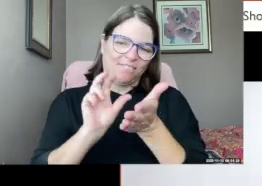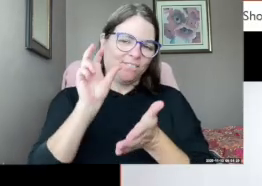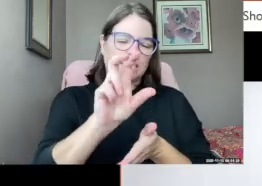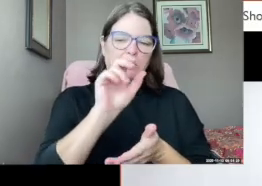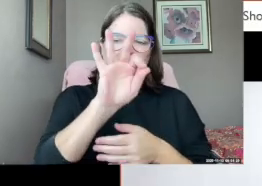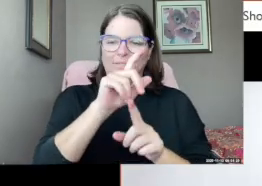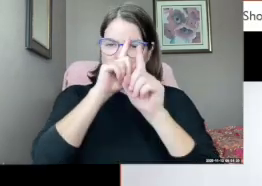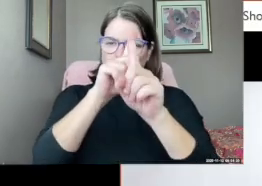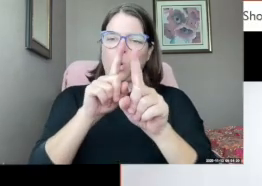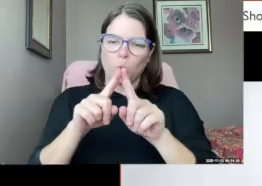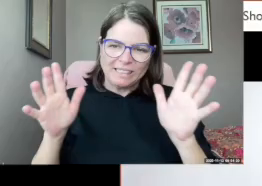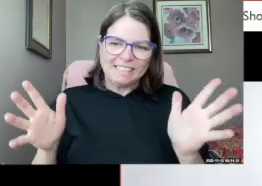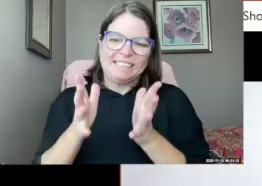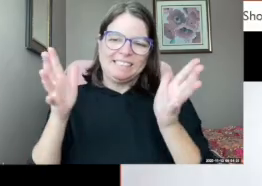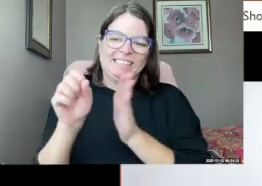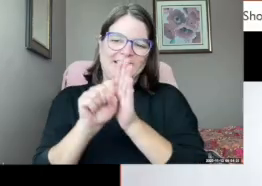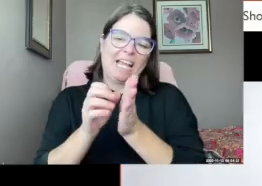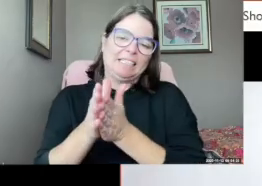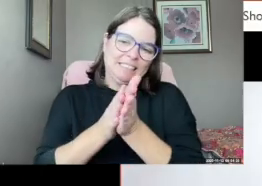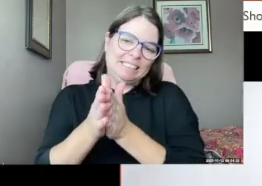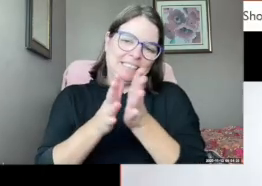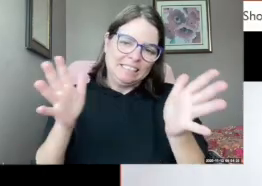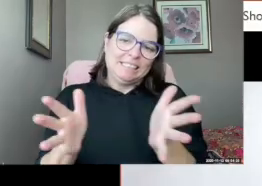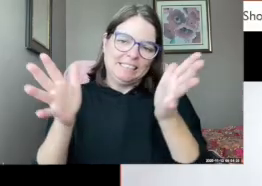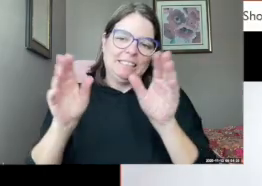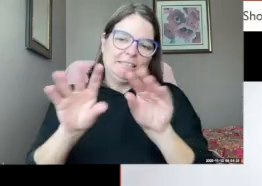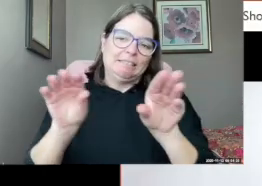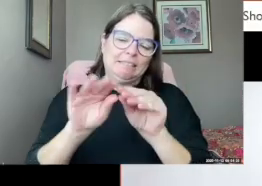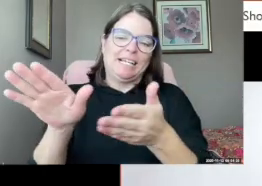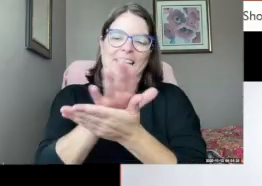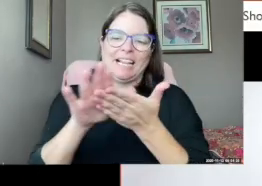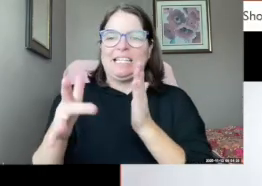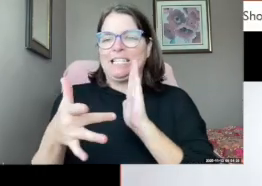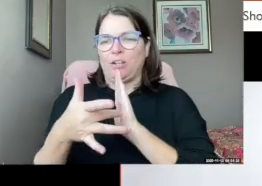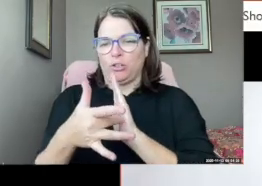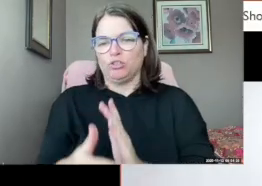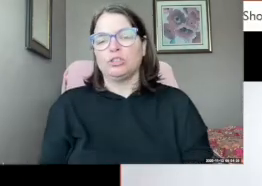if we want to continue the state's momentum in deploying the cleanest available technology.